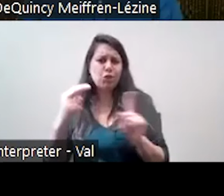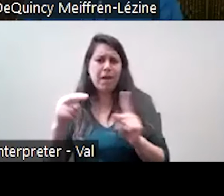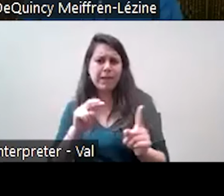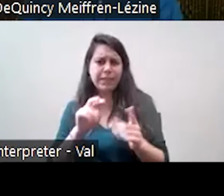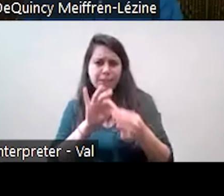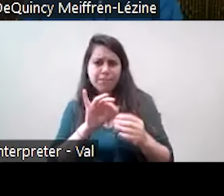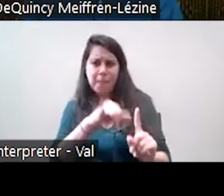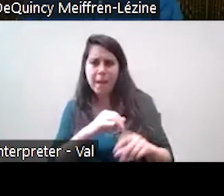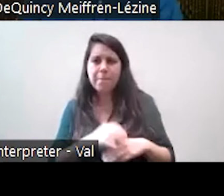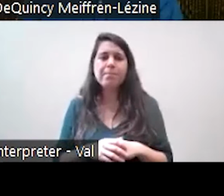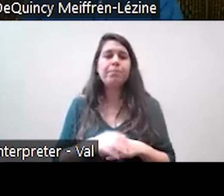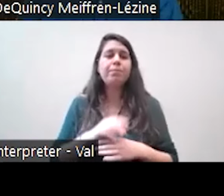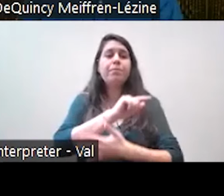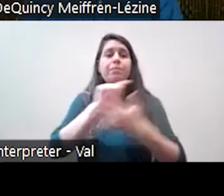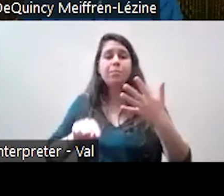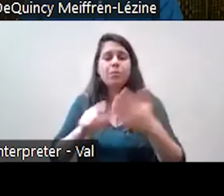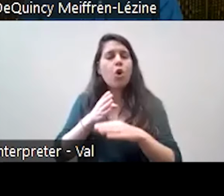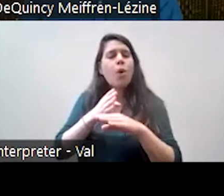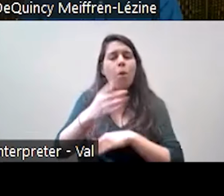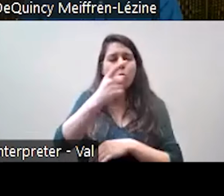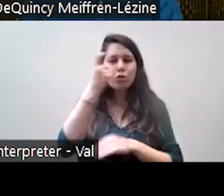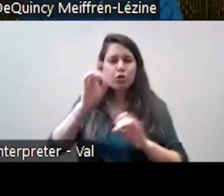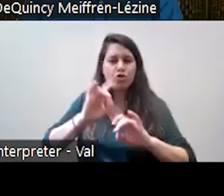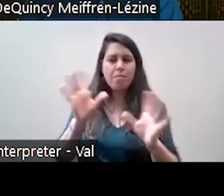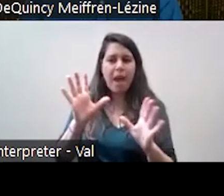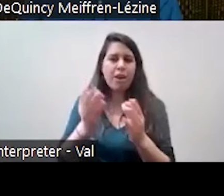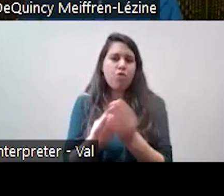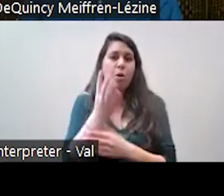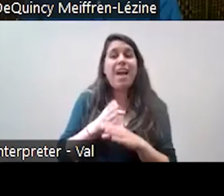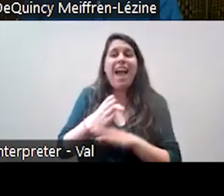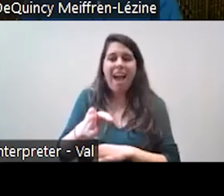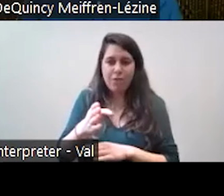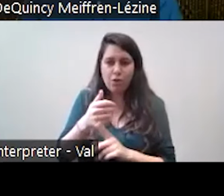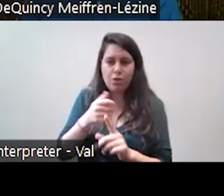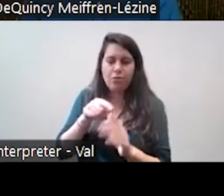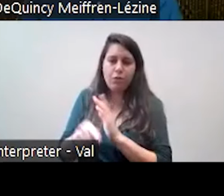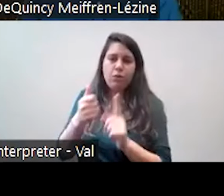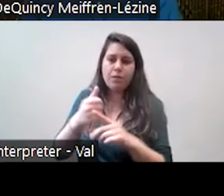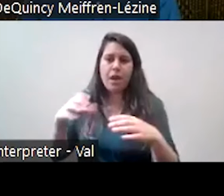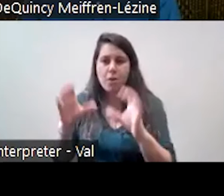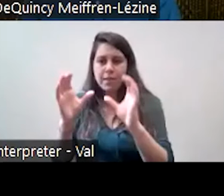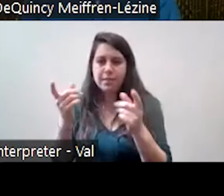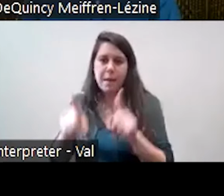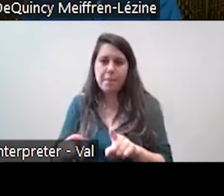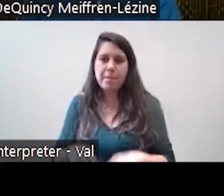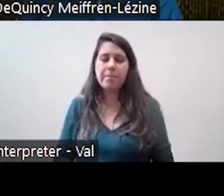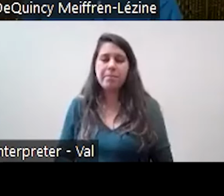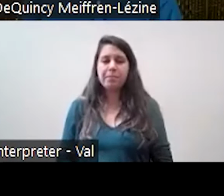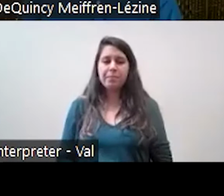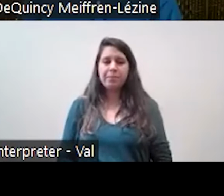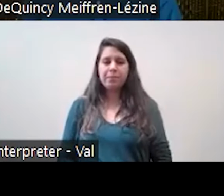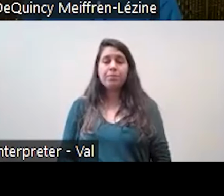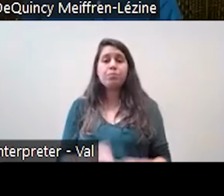and post-traumatic growth after a suicidal crisis. So let's jump